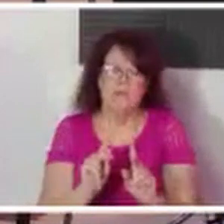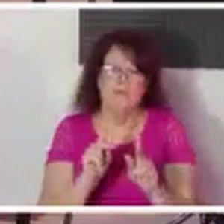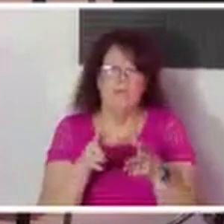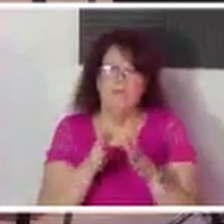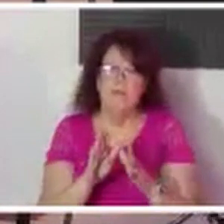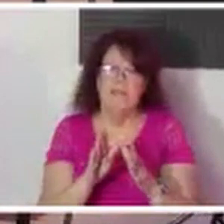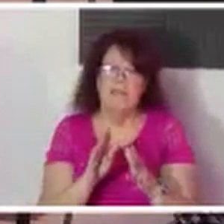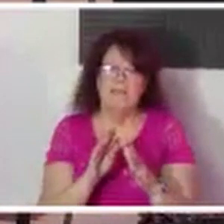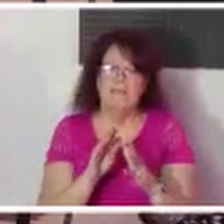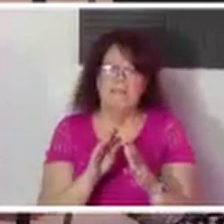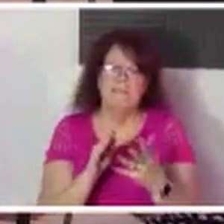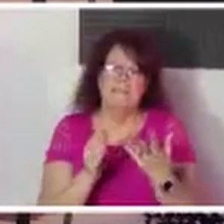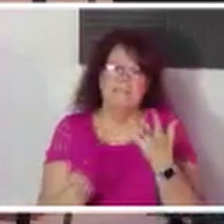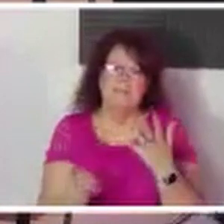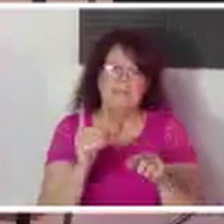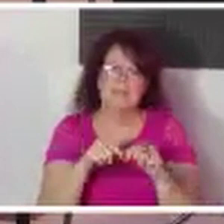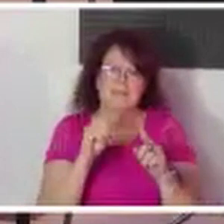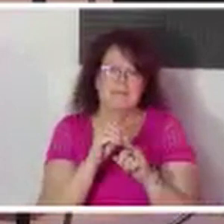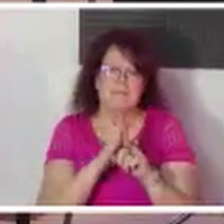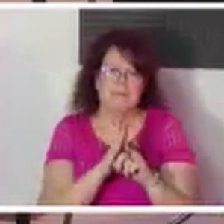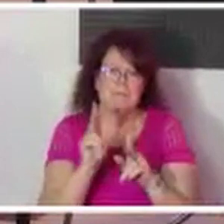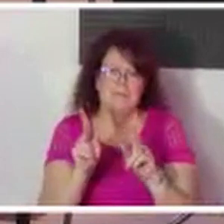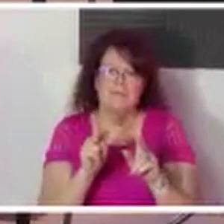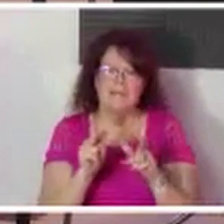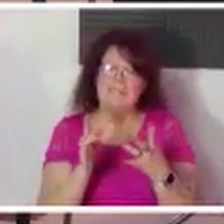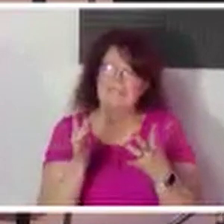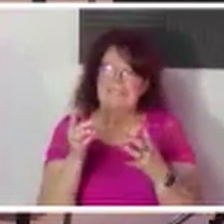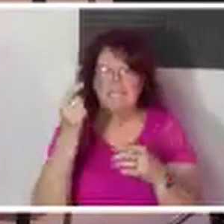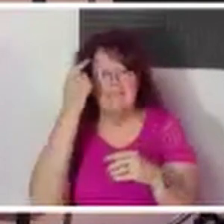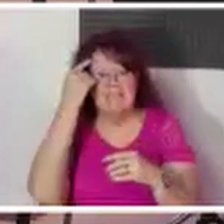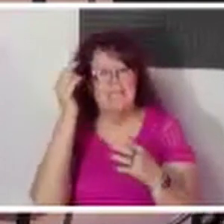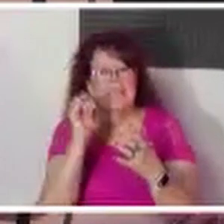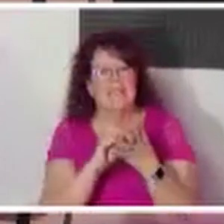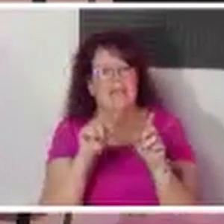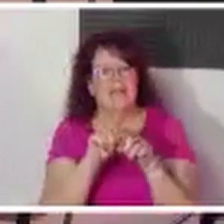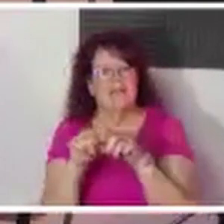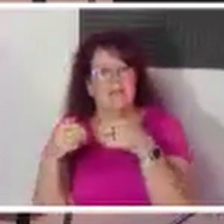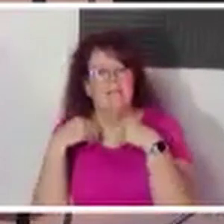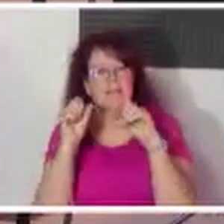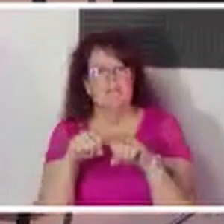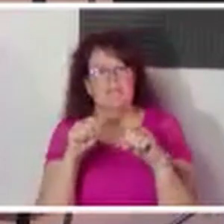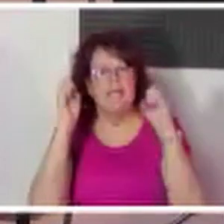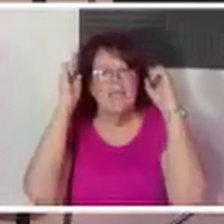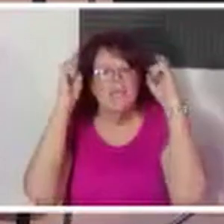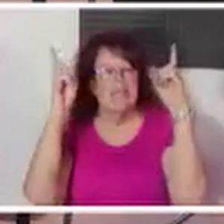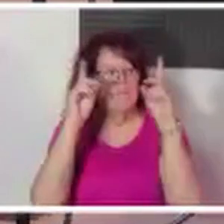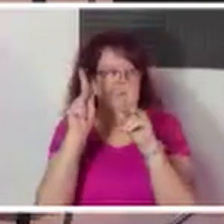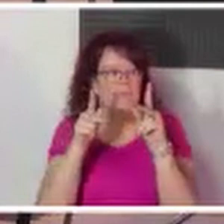I am not an impacted person. I think I also have the ability to educate people and uplift